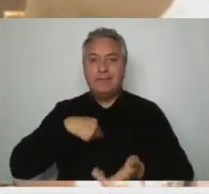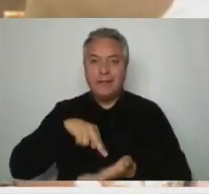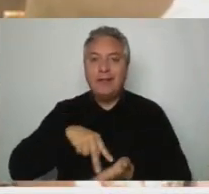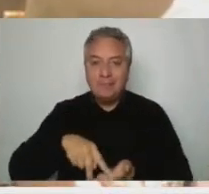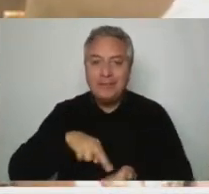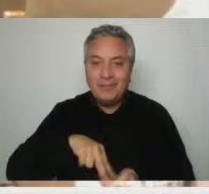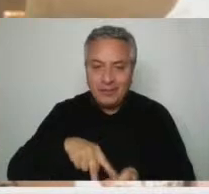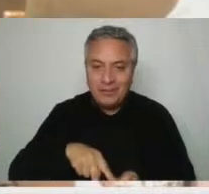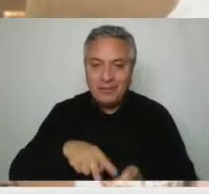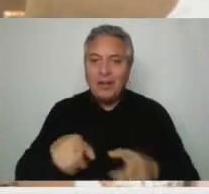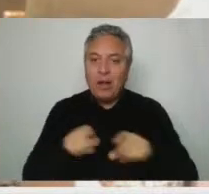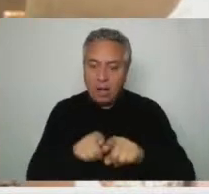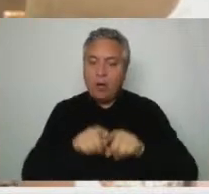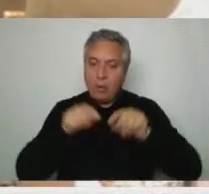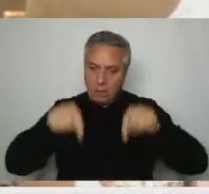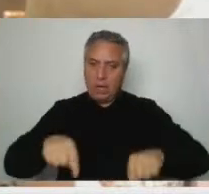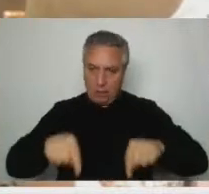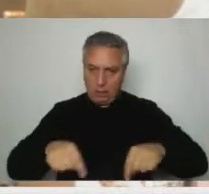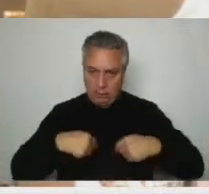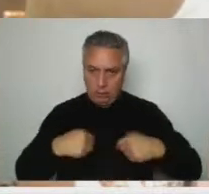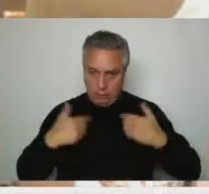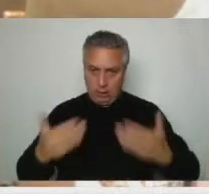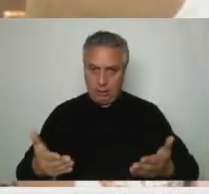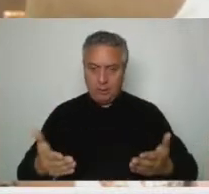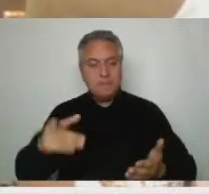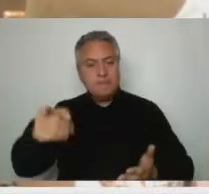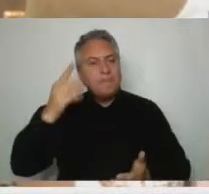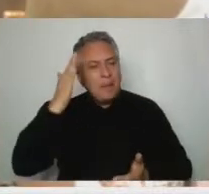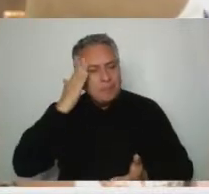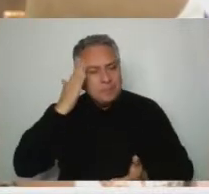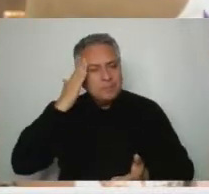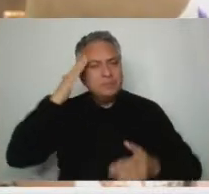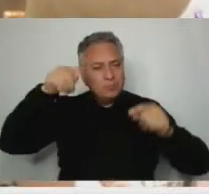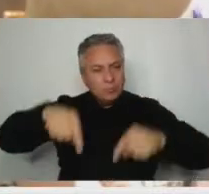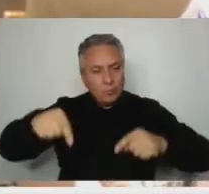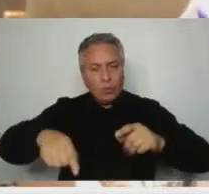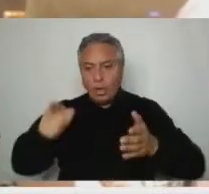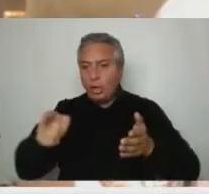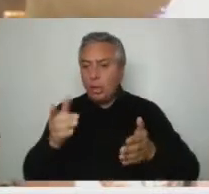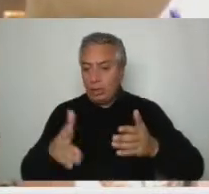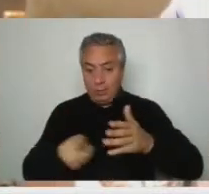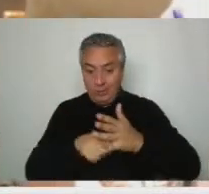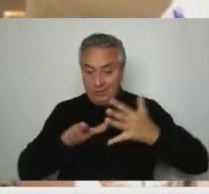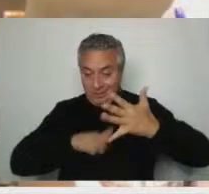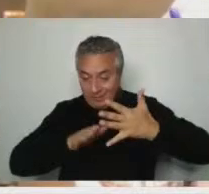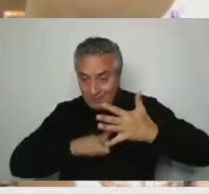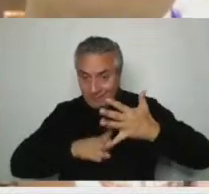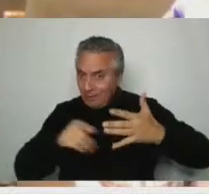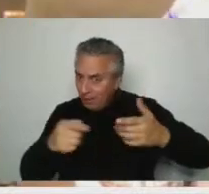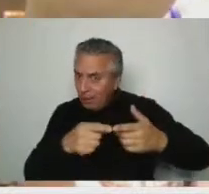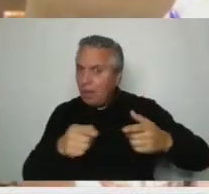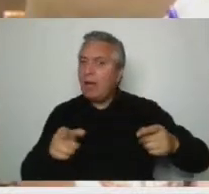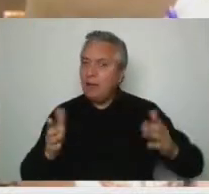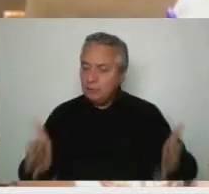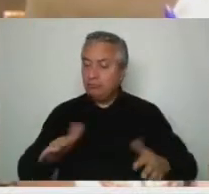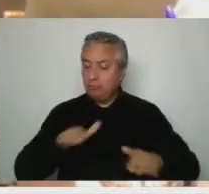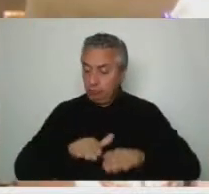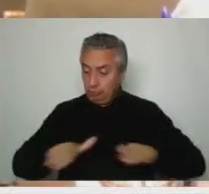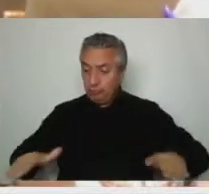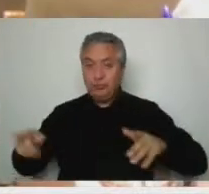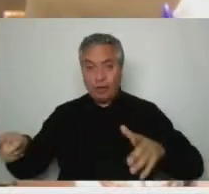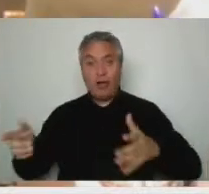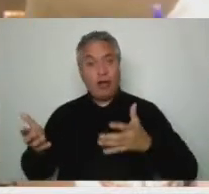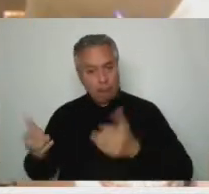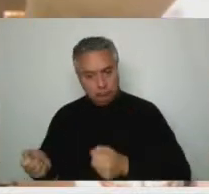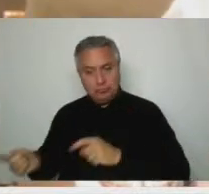complement each other. And I'm referring, the third one is inequality per se, strictly speaking. If children have